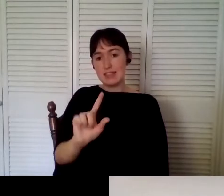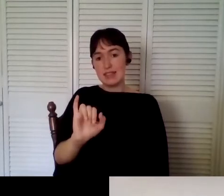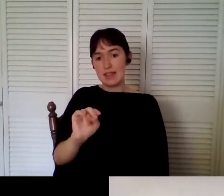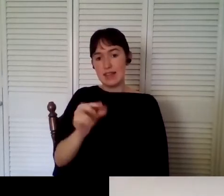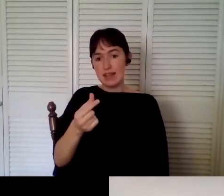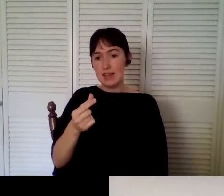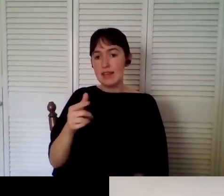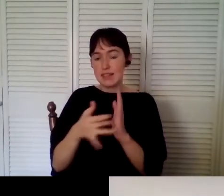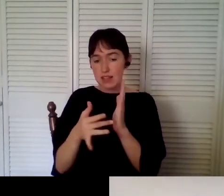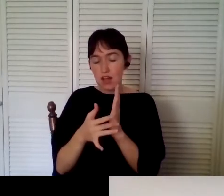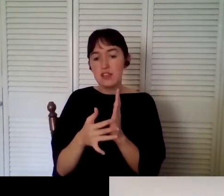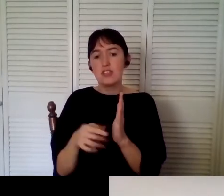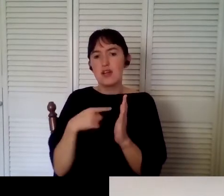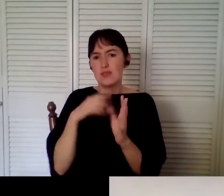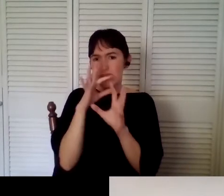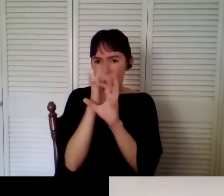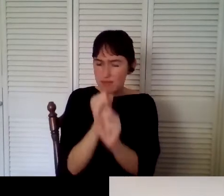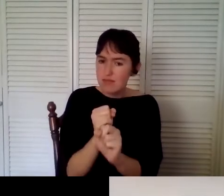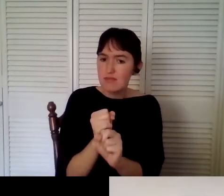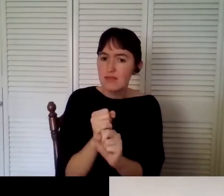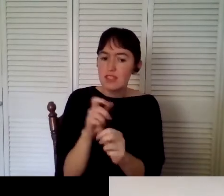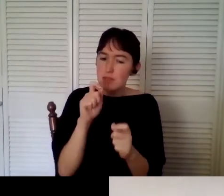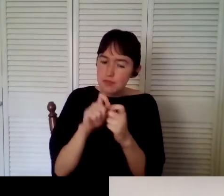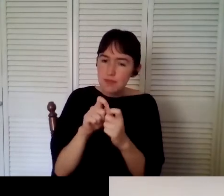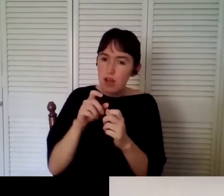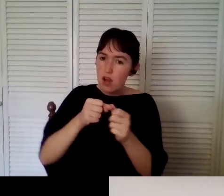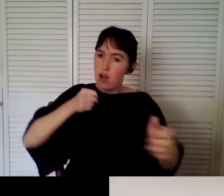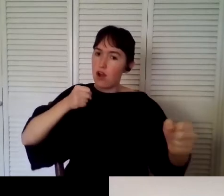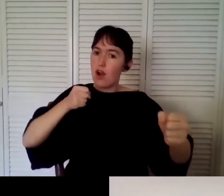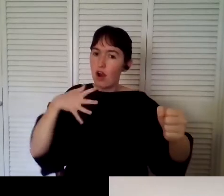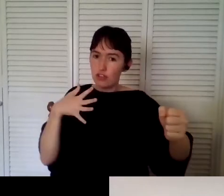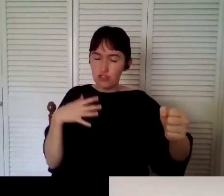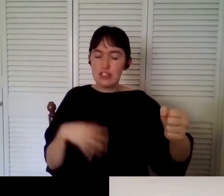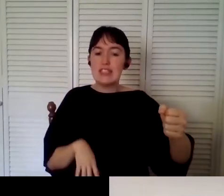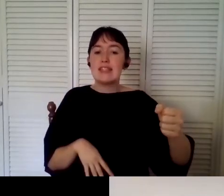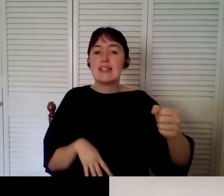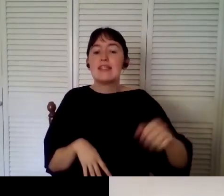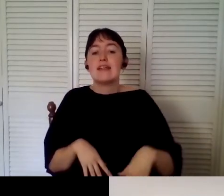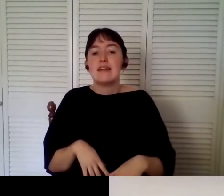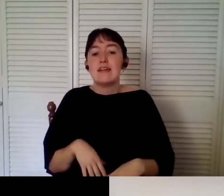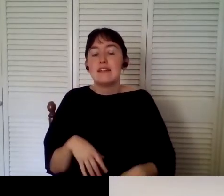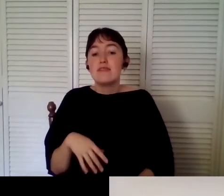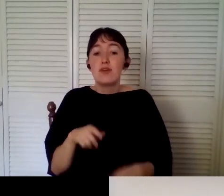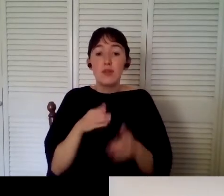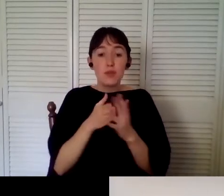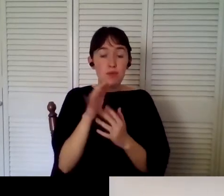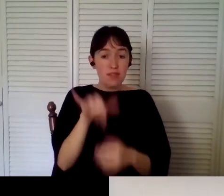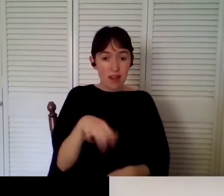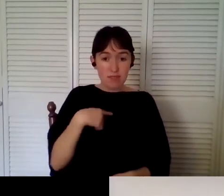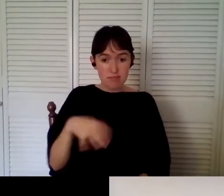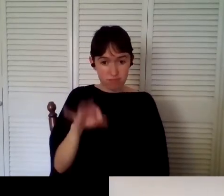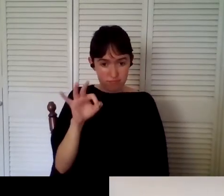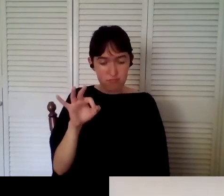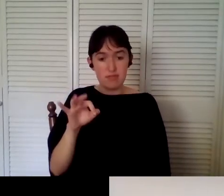stuff, and especially in archery. And through archery, discovered the atlatl, because the atlatl predates the bow and